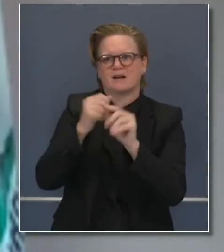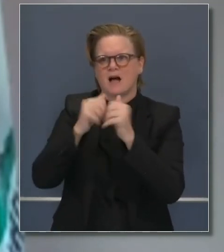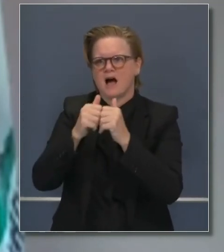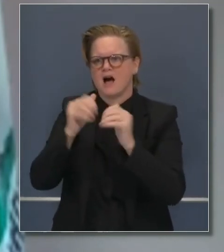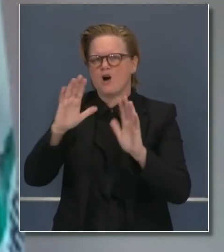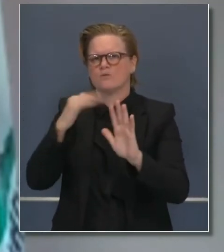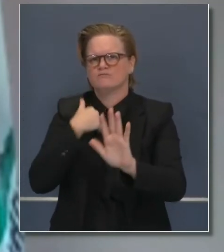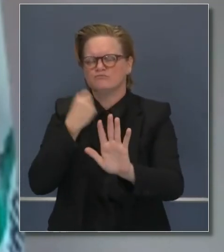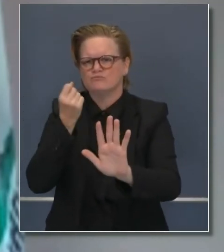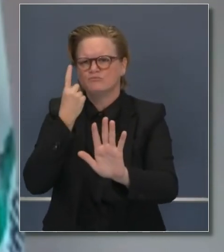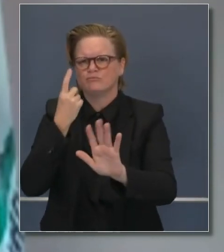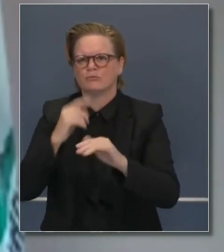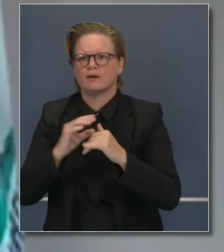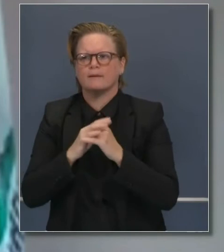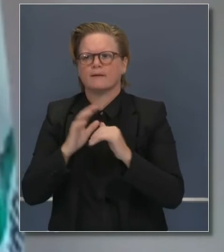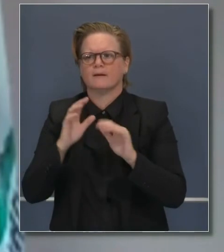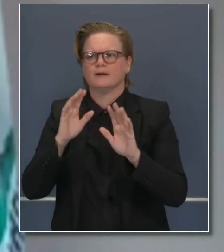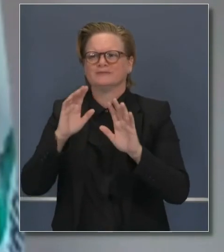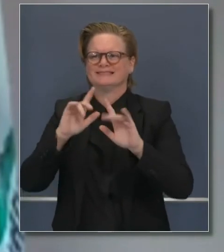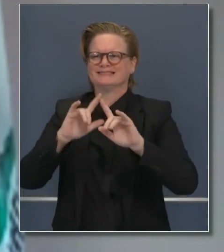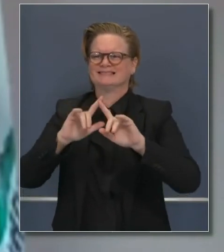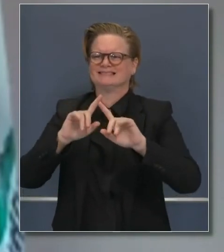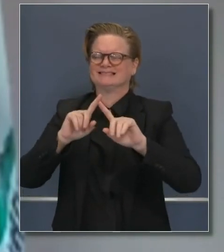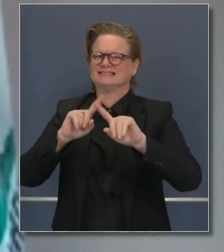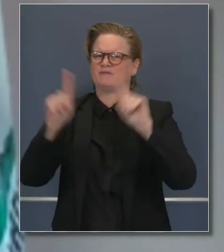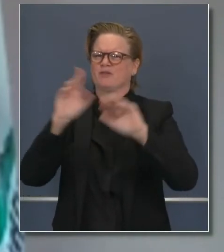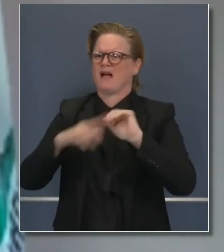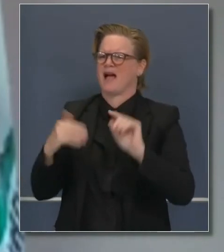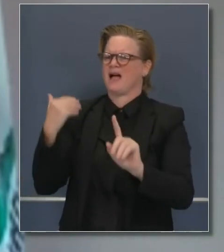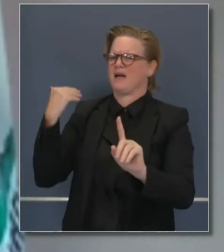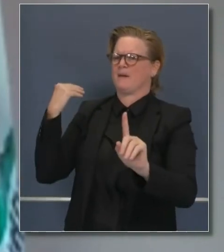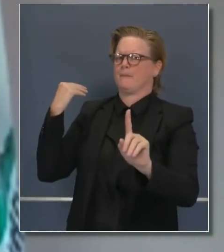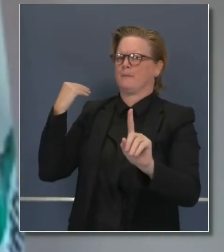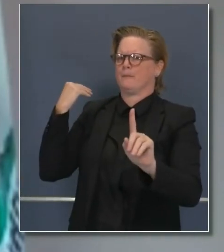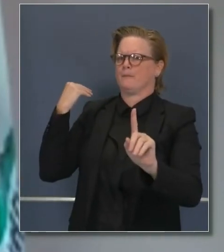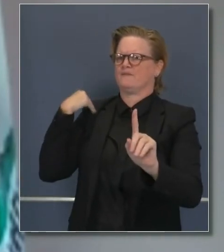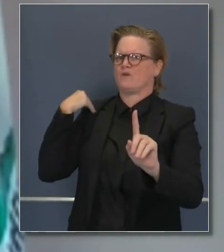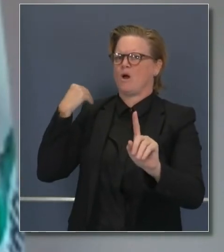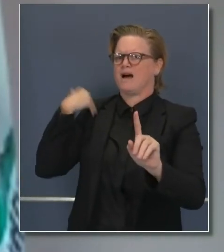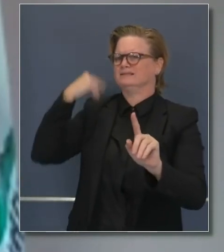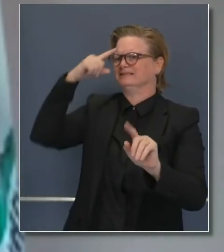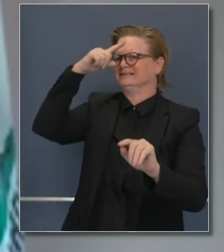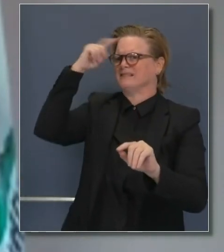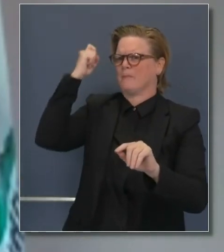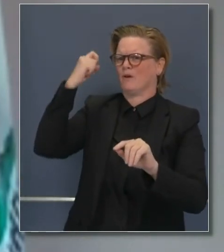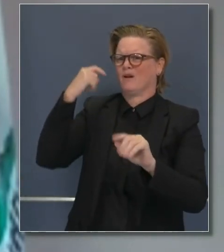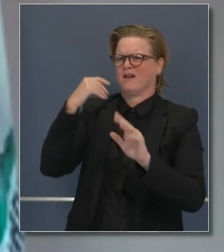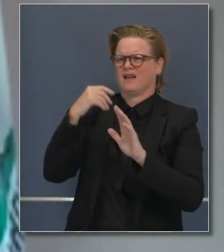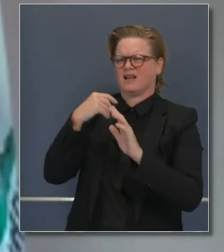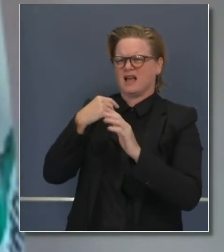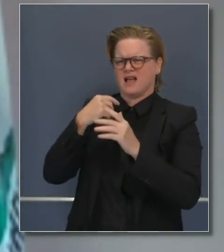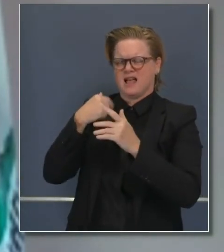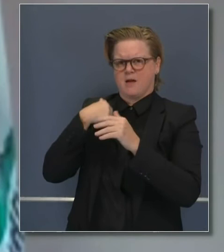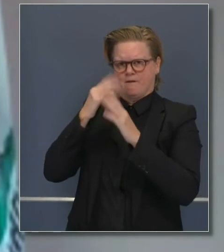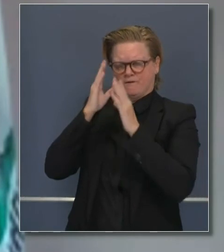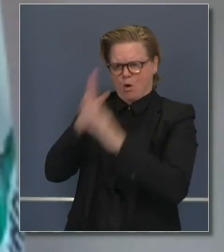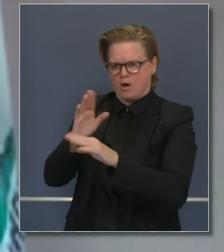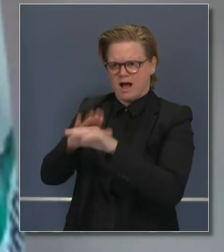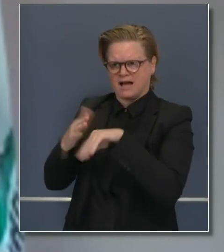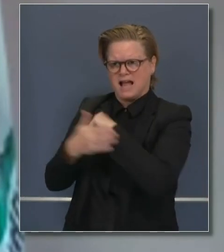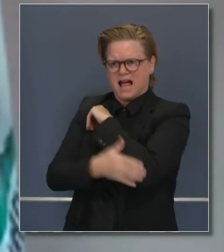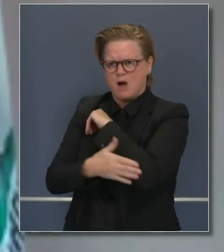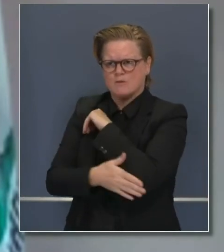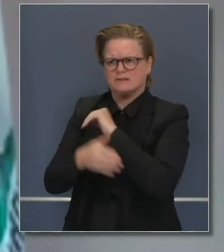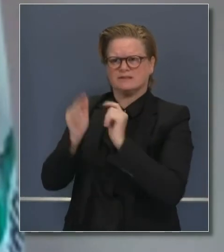spring and certainly in the summer, when it was really focused counties that were experiencing the highest surge, we're seeing